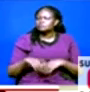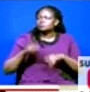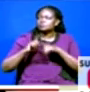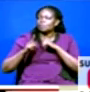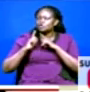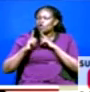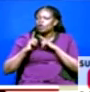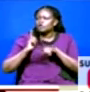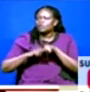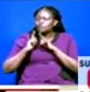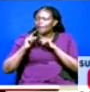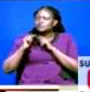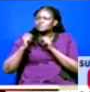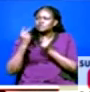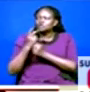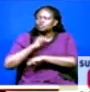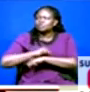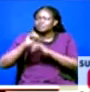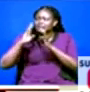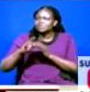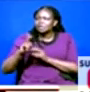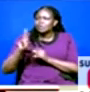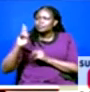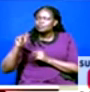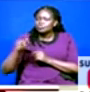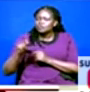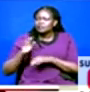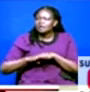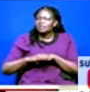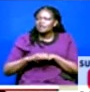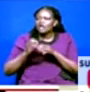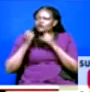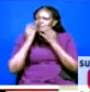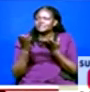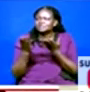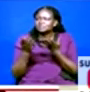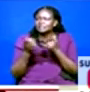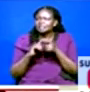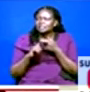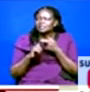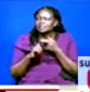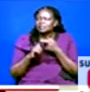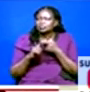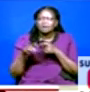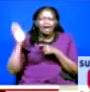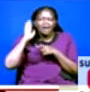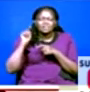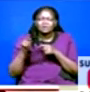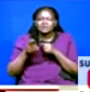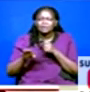teachers, yeah. I think Kupet gets first-hand information. Okay. I got wind of this in the morning.